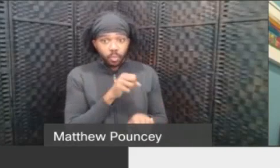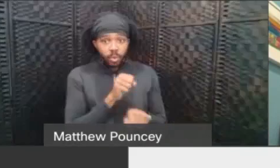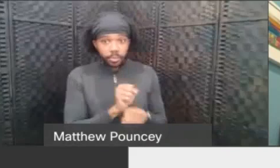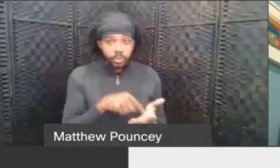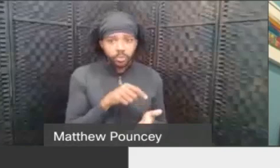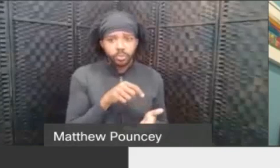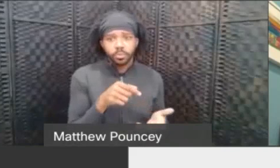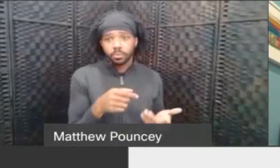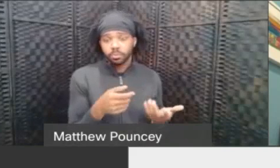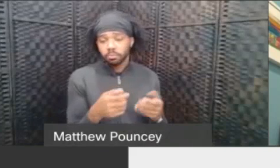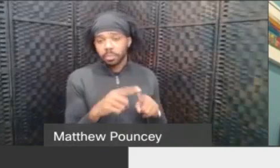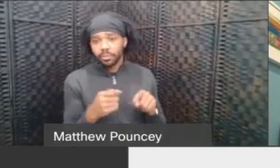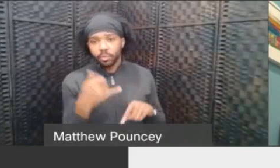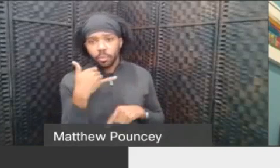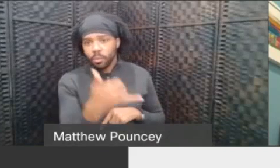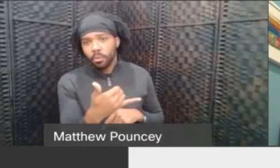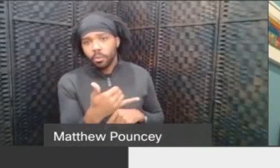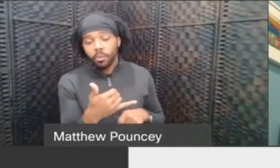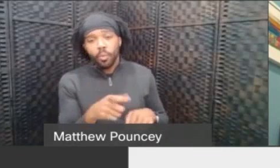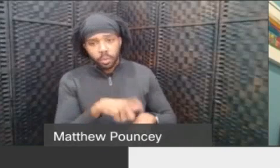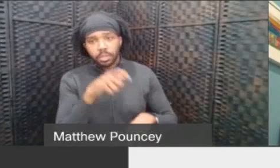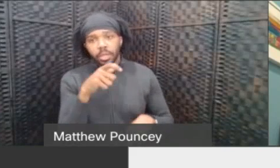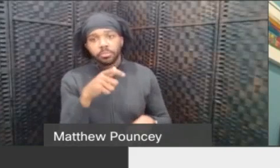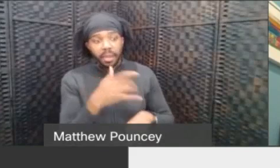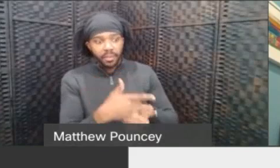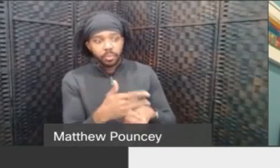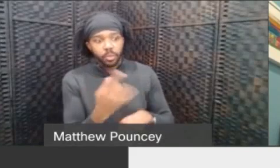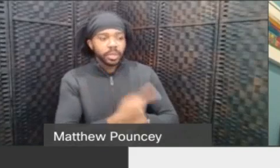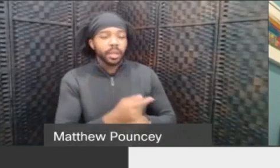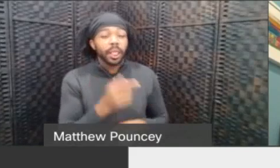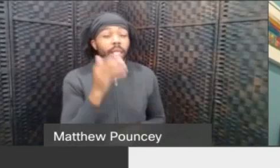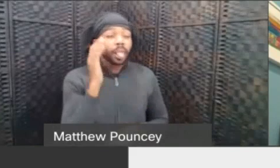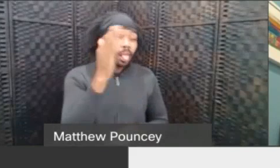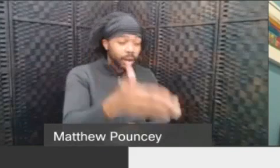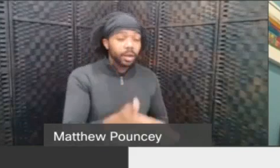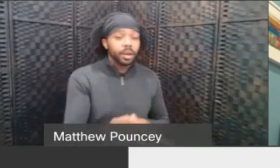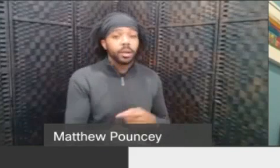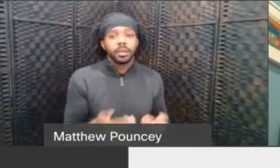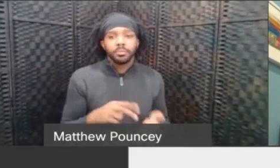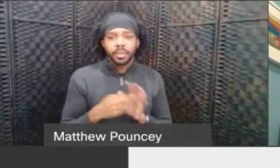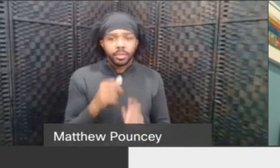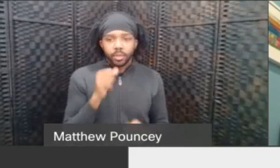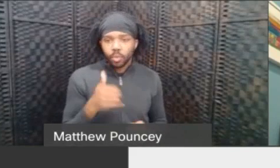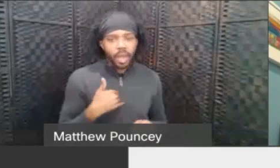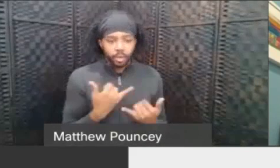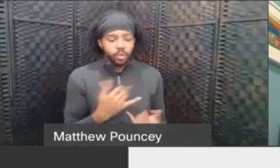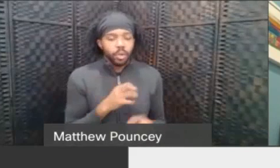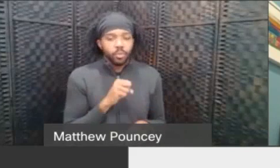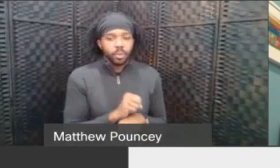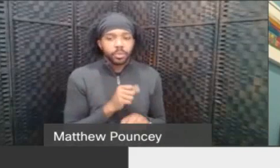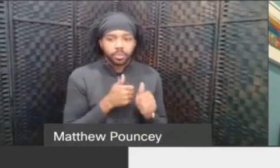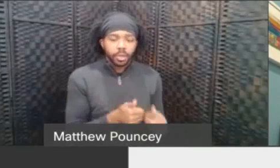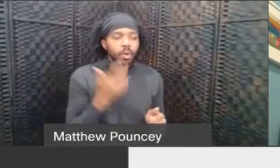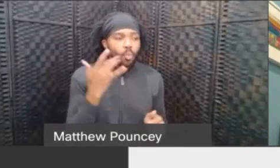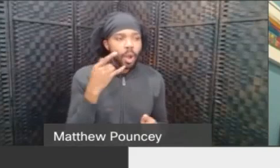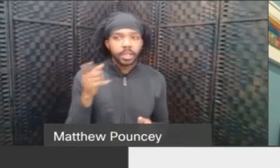in a timely manner, the available dates are way out, which ends up meaning you don't have a current appointment complete. Why should the